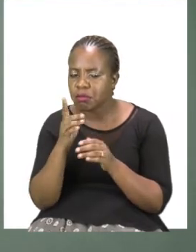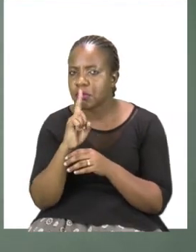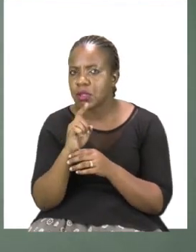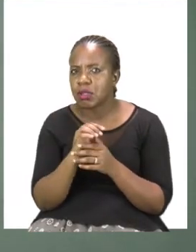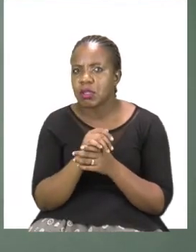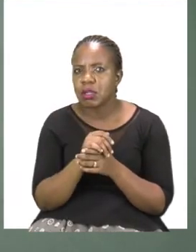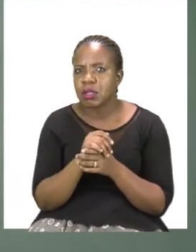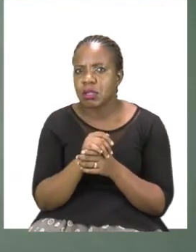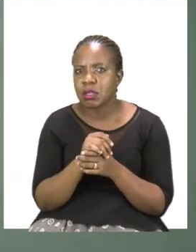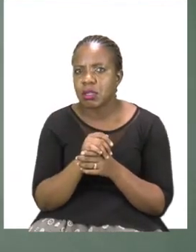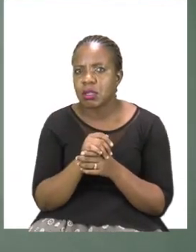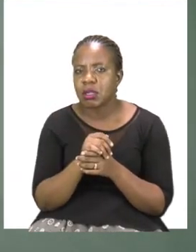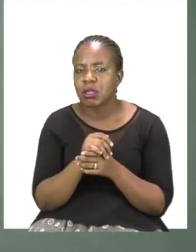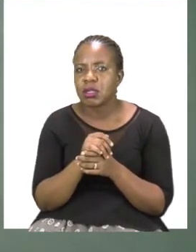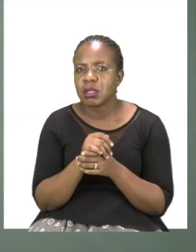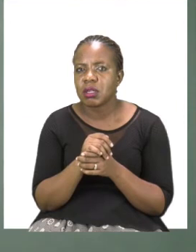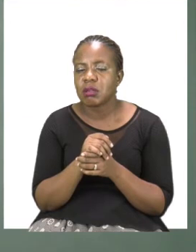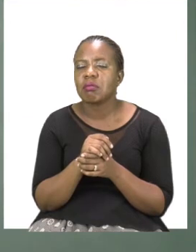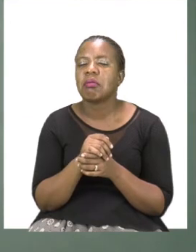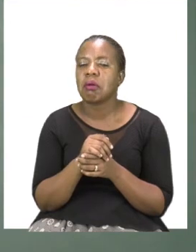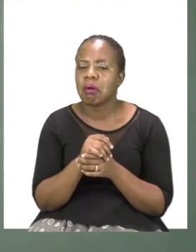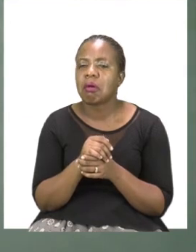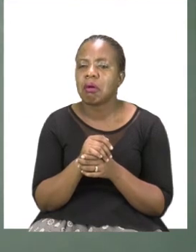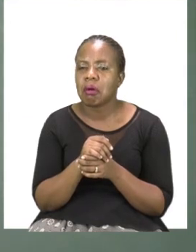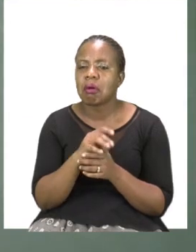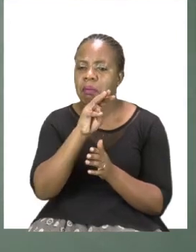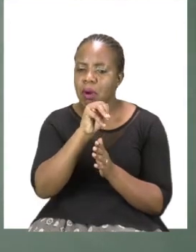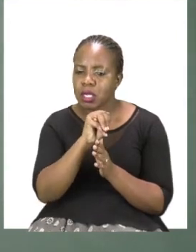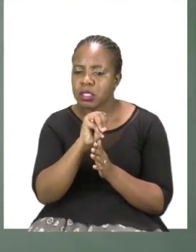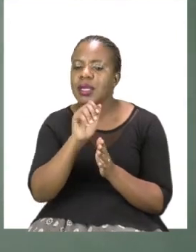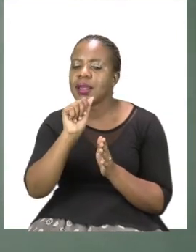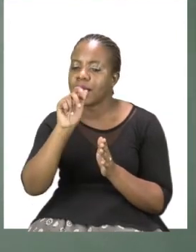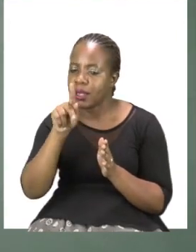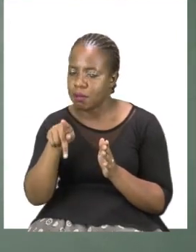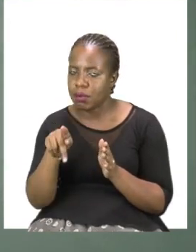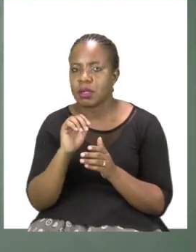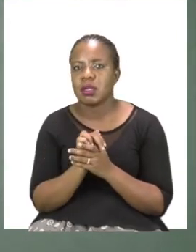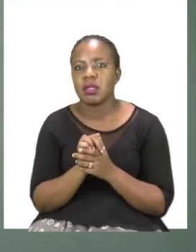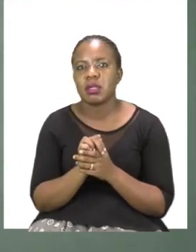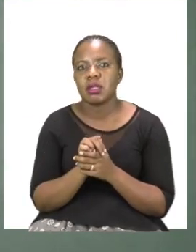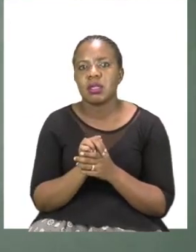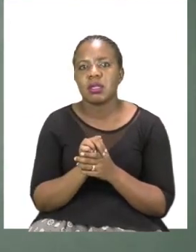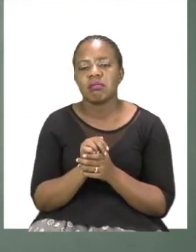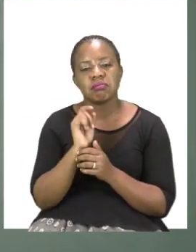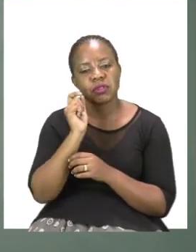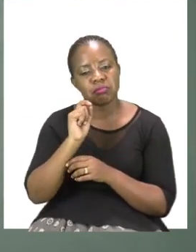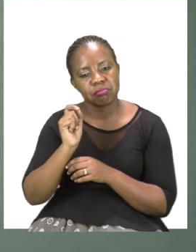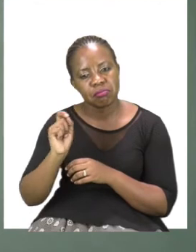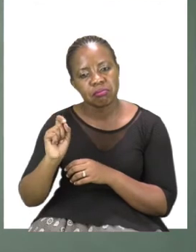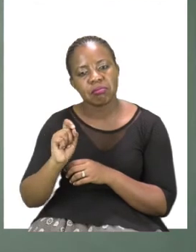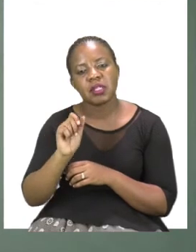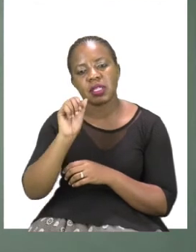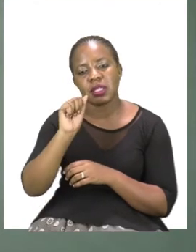month after March is April. I'd like you to please write